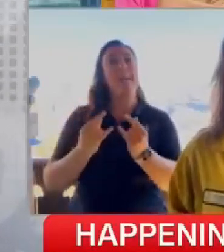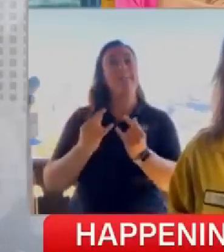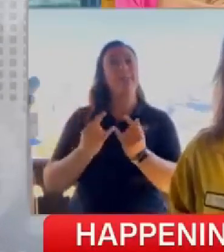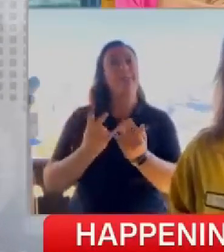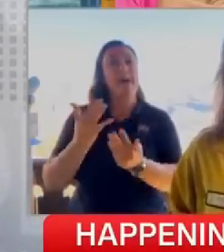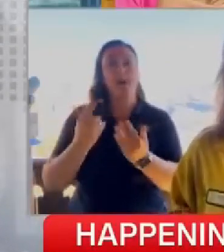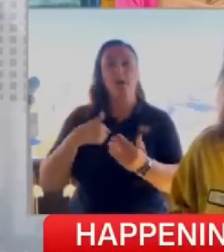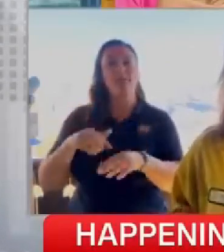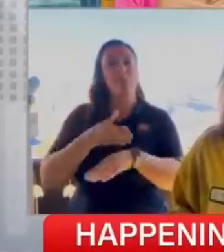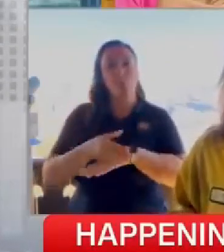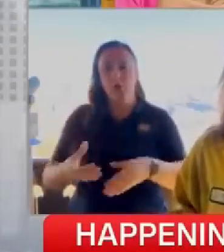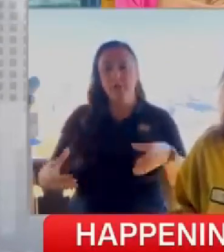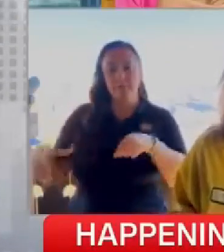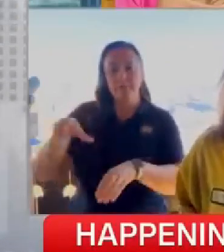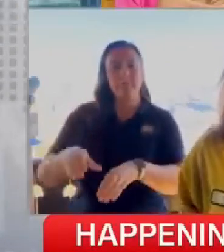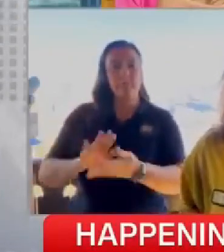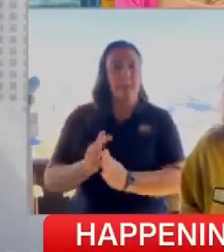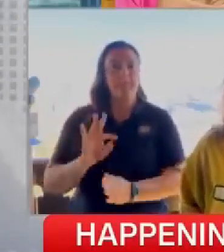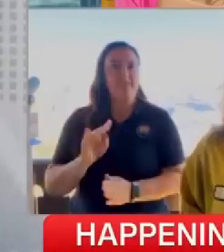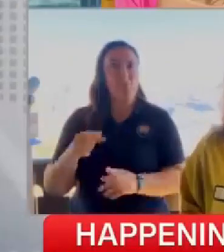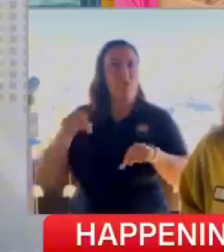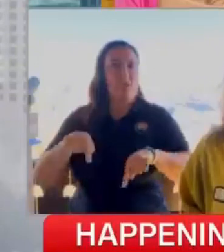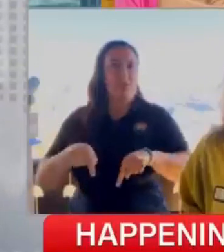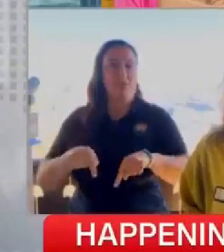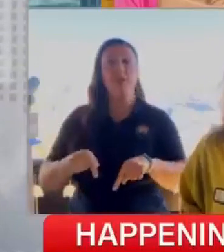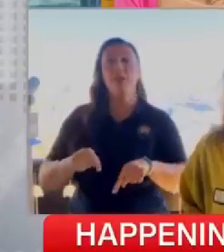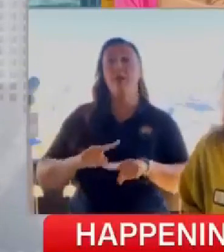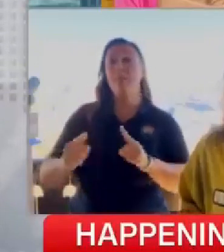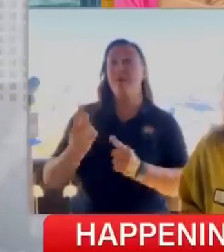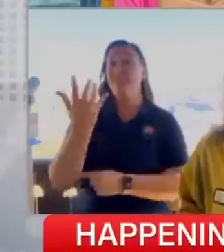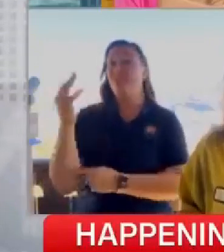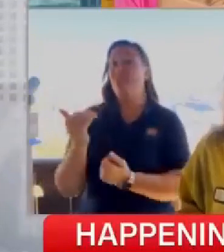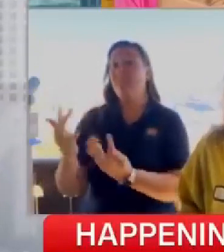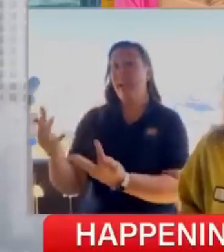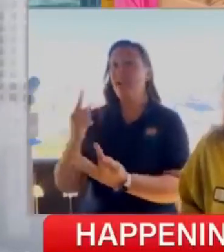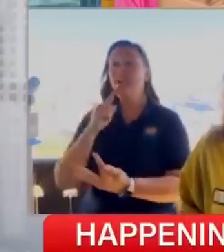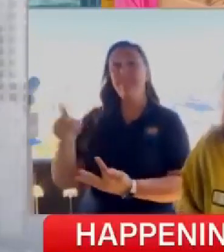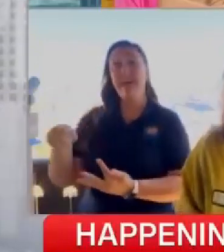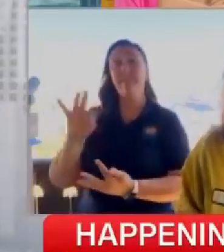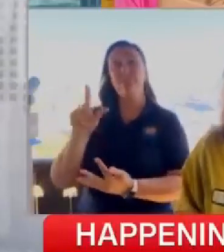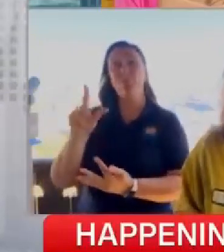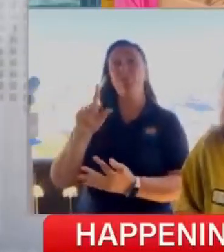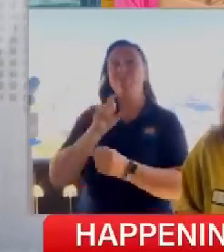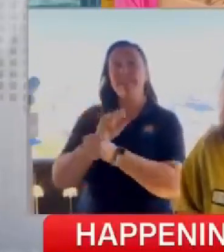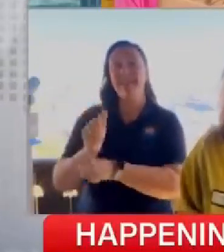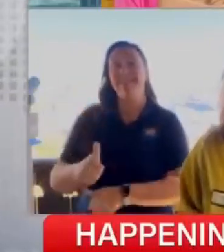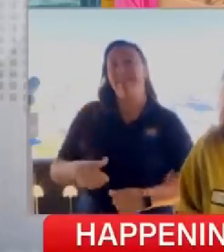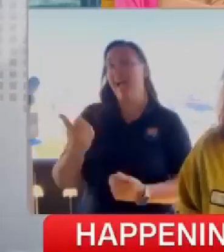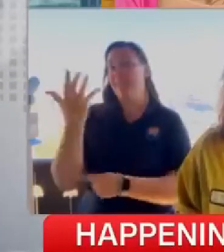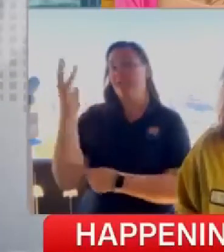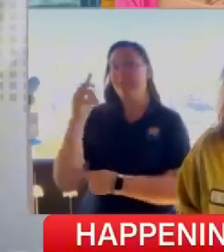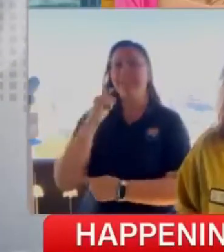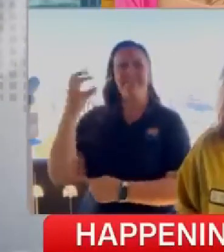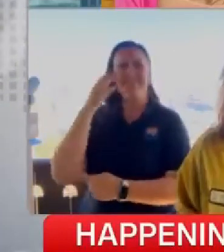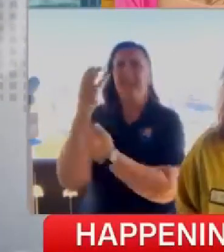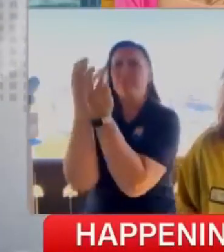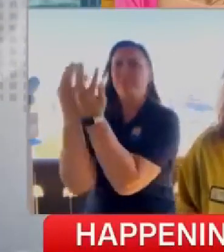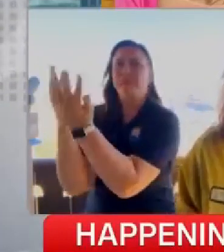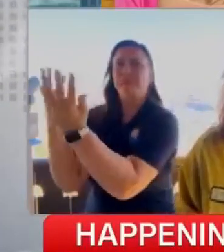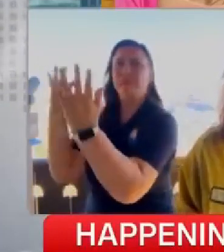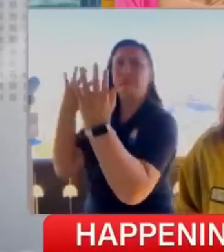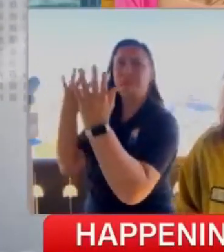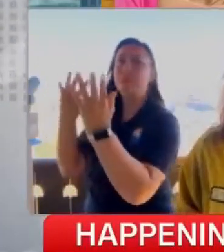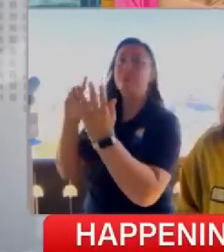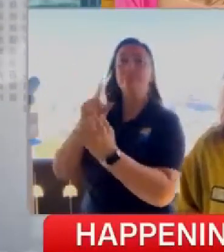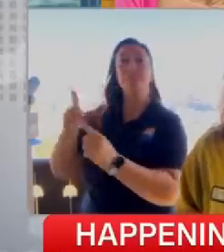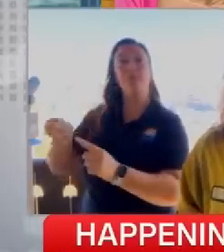on the campfire, that is the fuel. In a forest fire, that fuel is live trees, and it is very thick out there. And